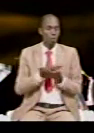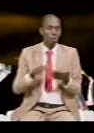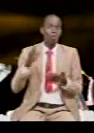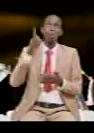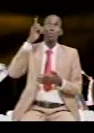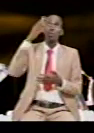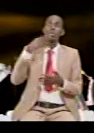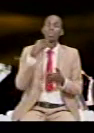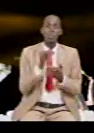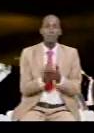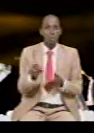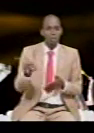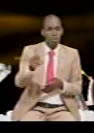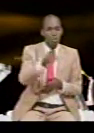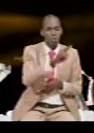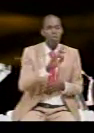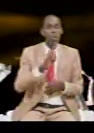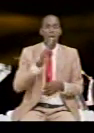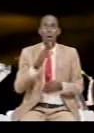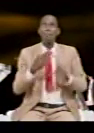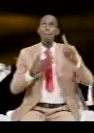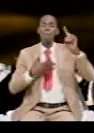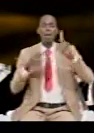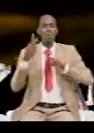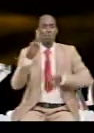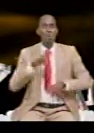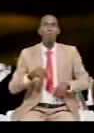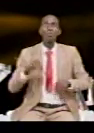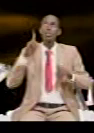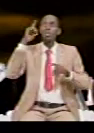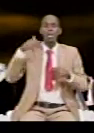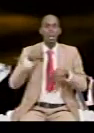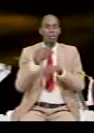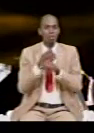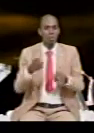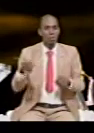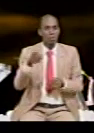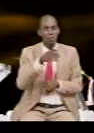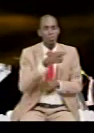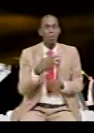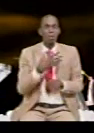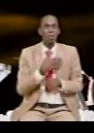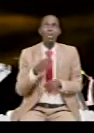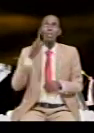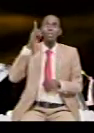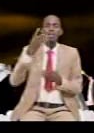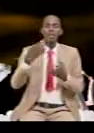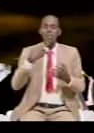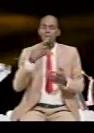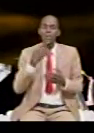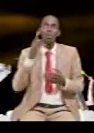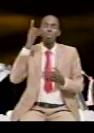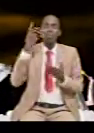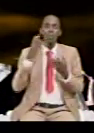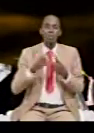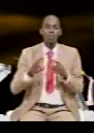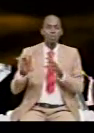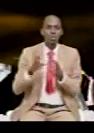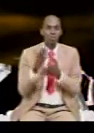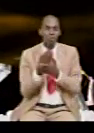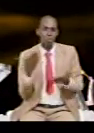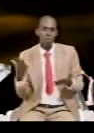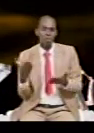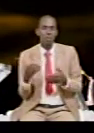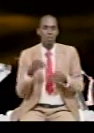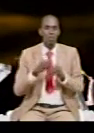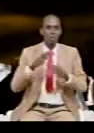I've saved you. I want you to be holy. I want you to be clean. I'm able to do this in your life. I'm able to give